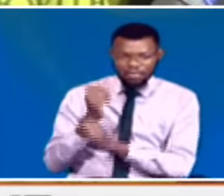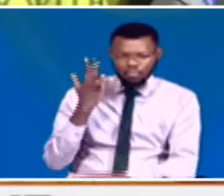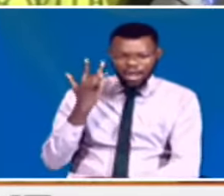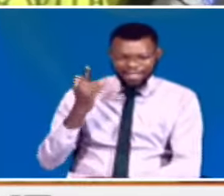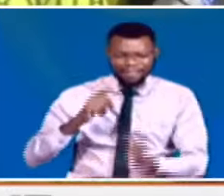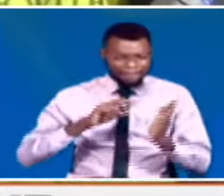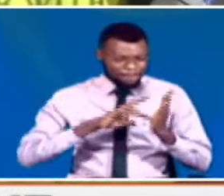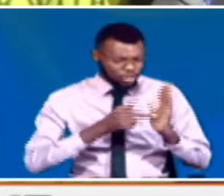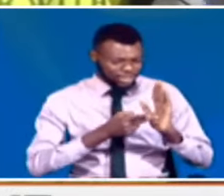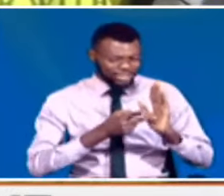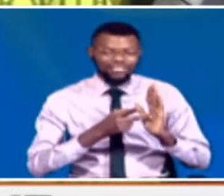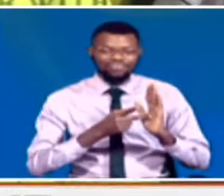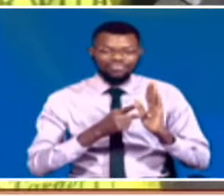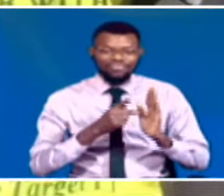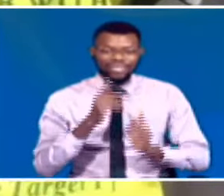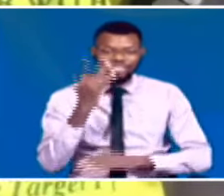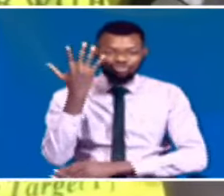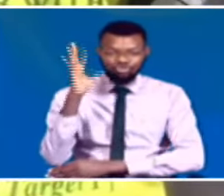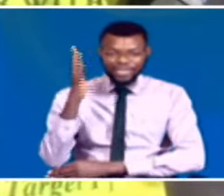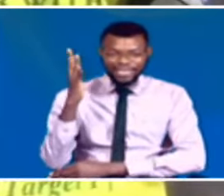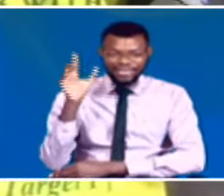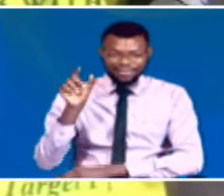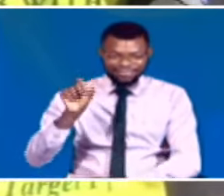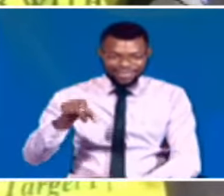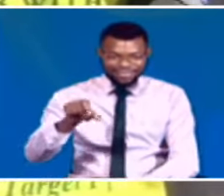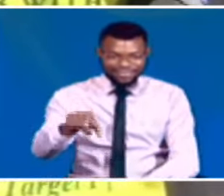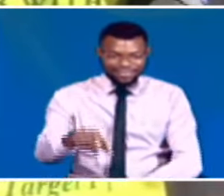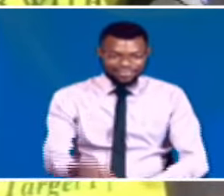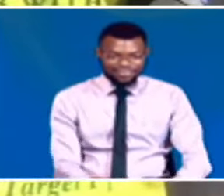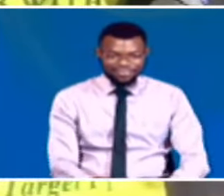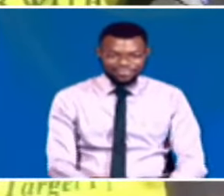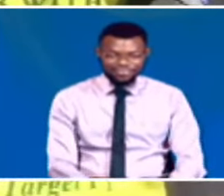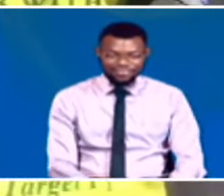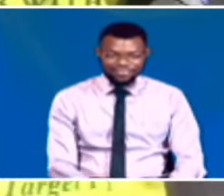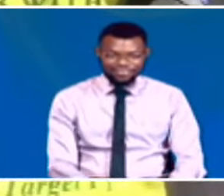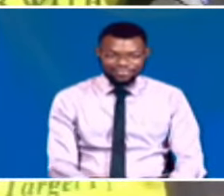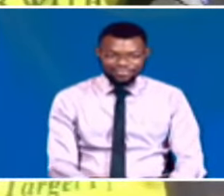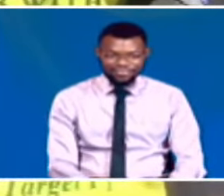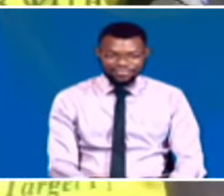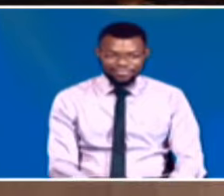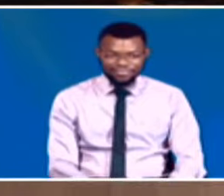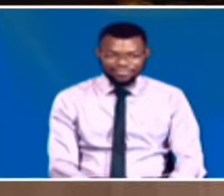of tree planting. Huku hayo ya